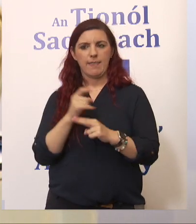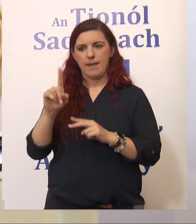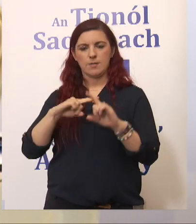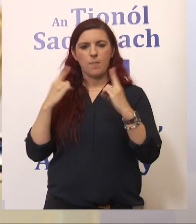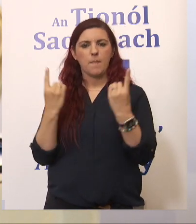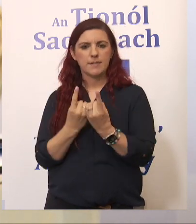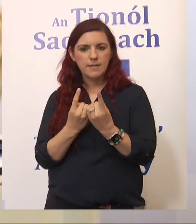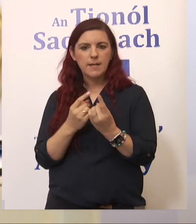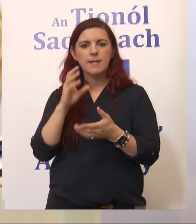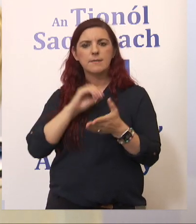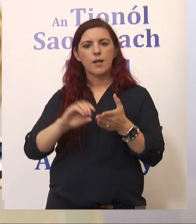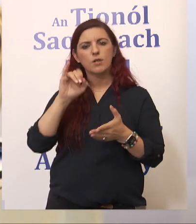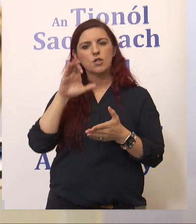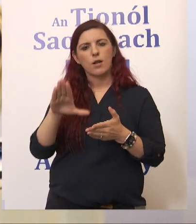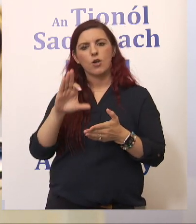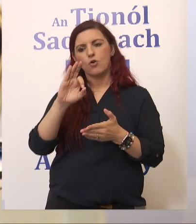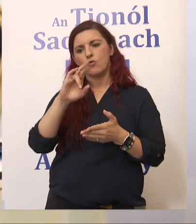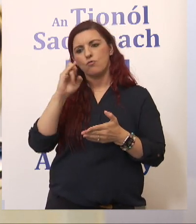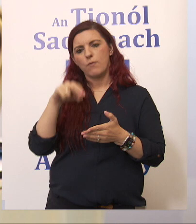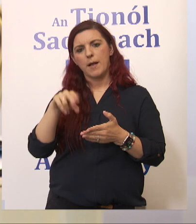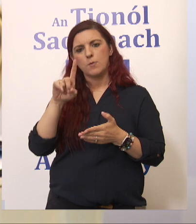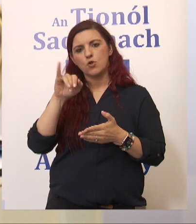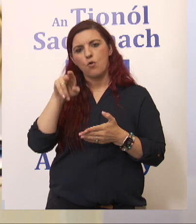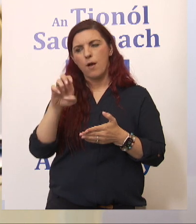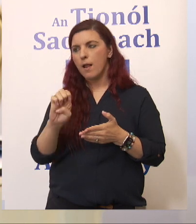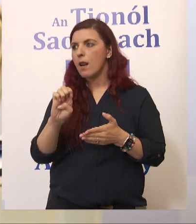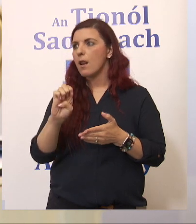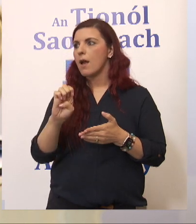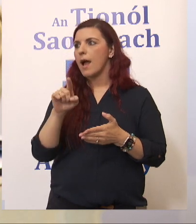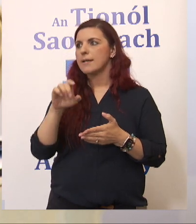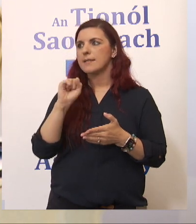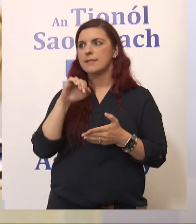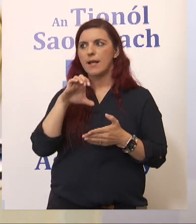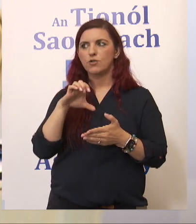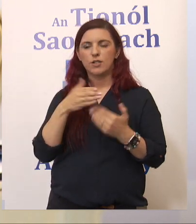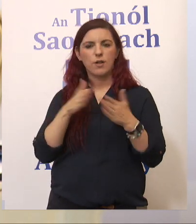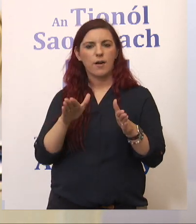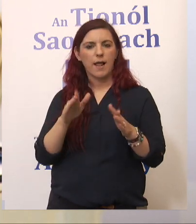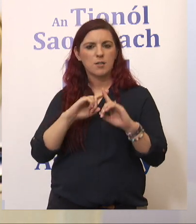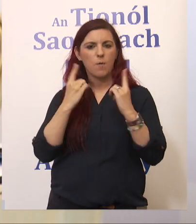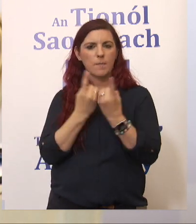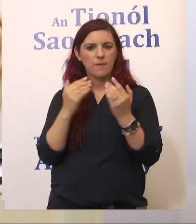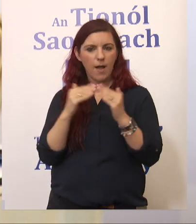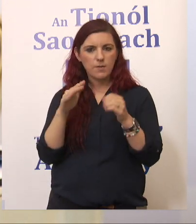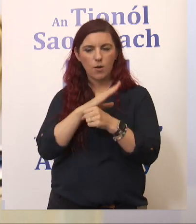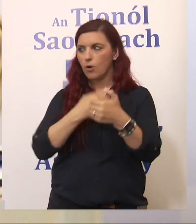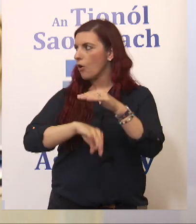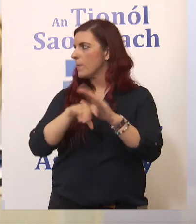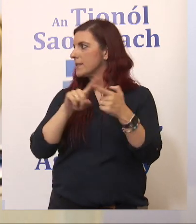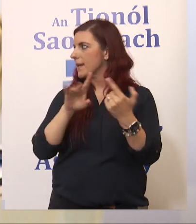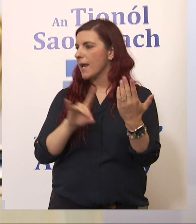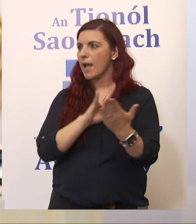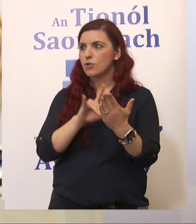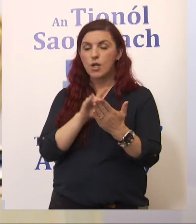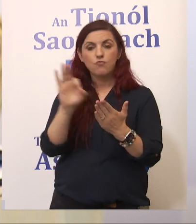department, Secretary General Graham Doyle, who is Sec-Gen at the Department of Housing, Local Government and Heritage. Graham is a